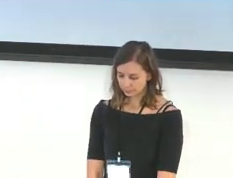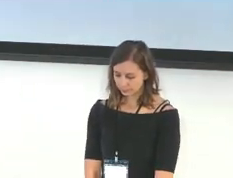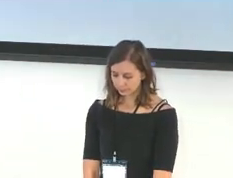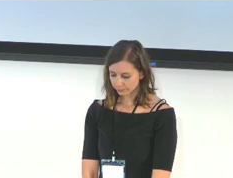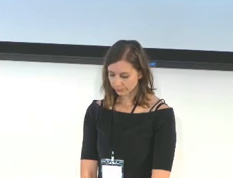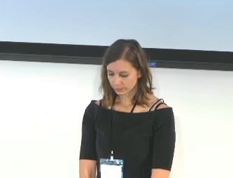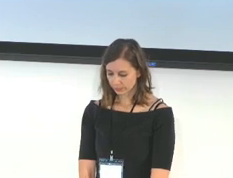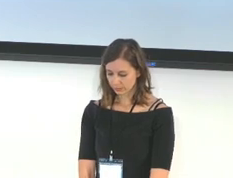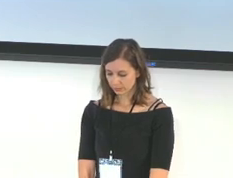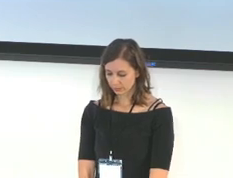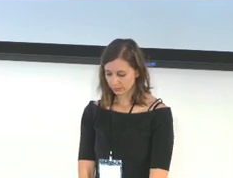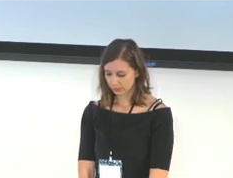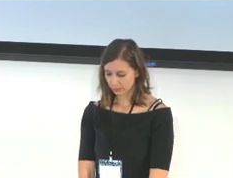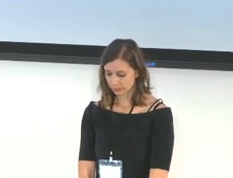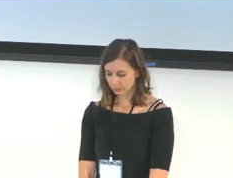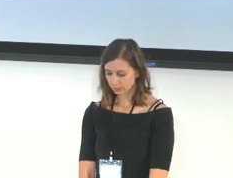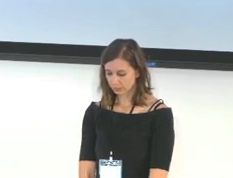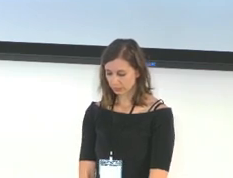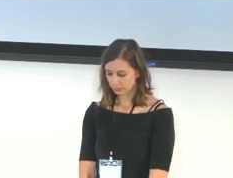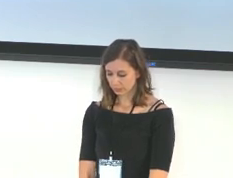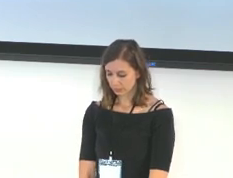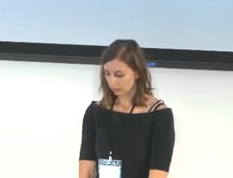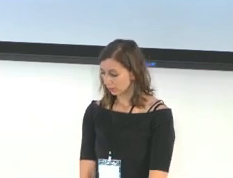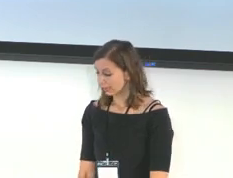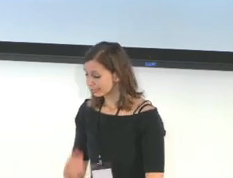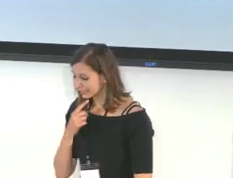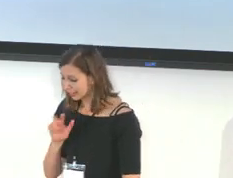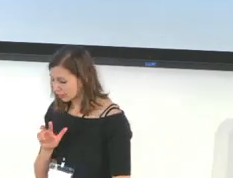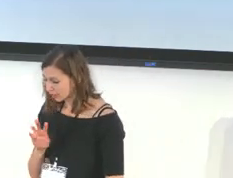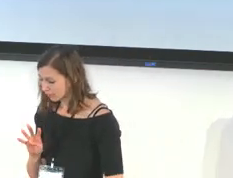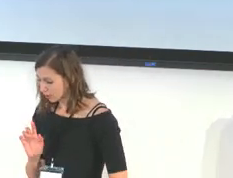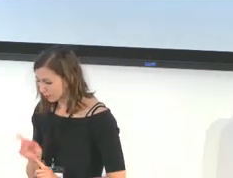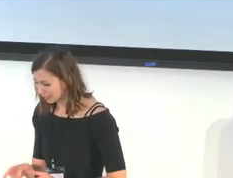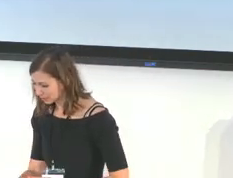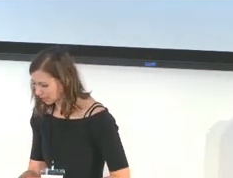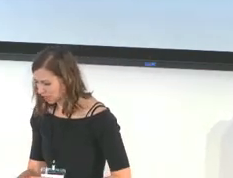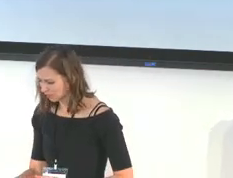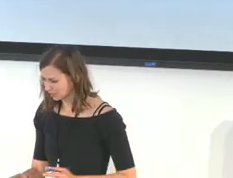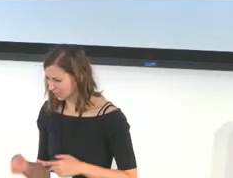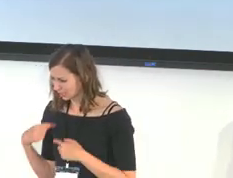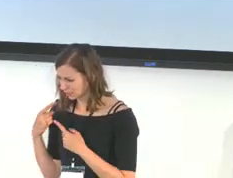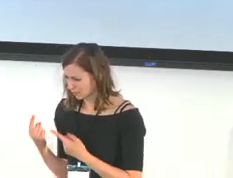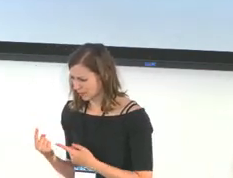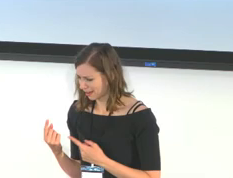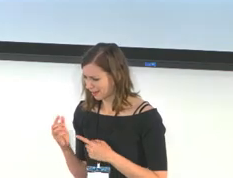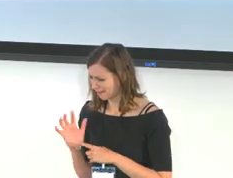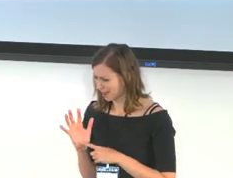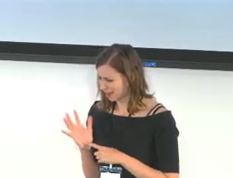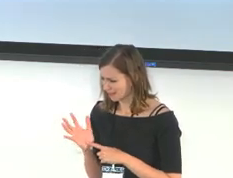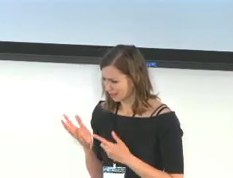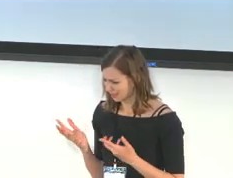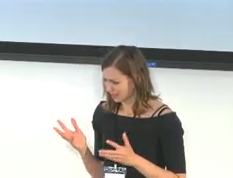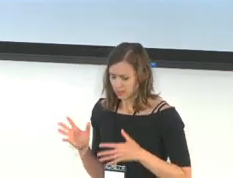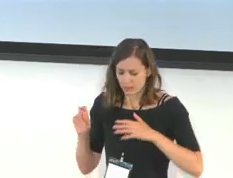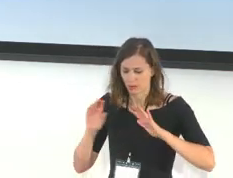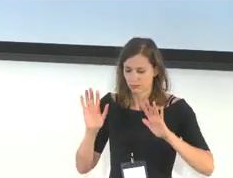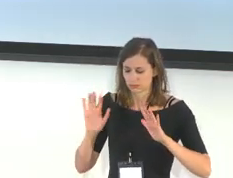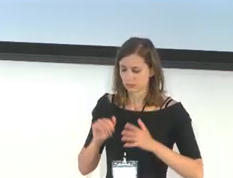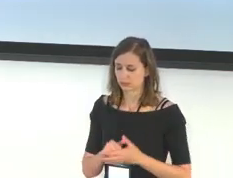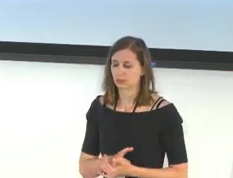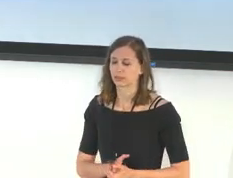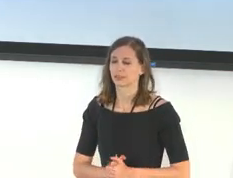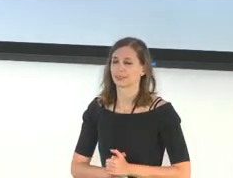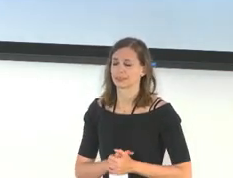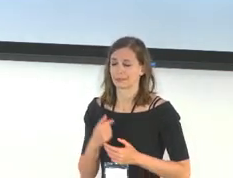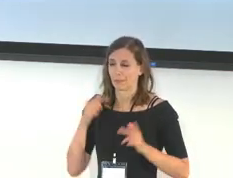So it just said 34 minutes there, and I was like, I have not just been talking for 5 minutes. Panic moment setting.